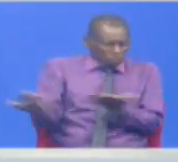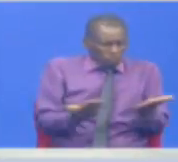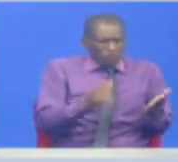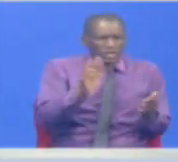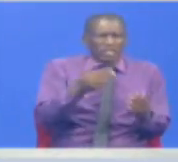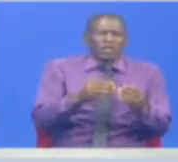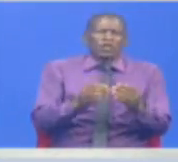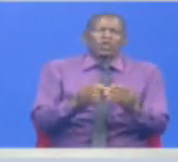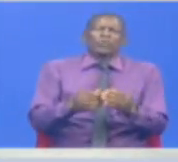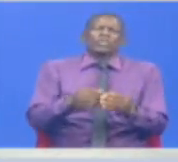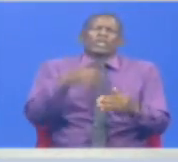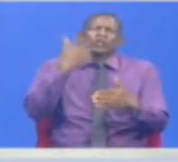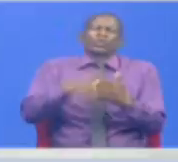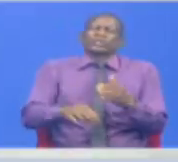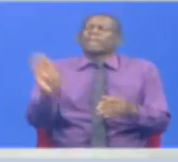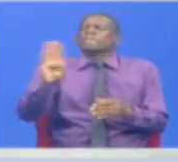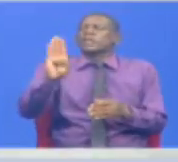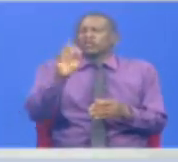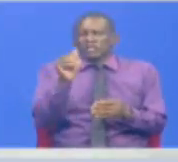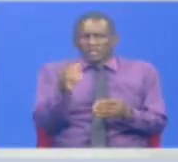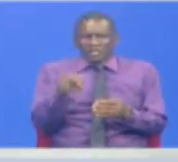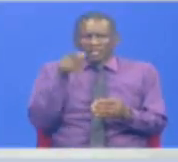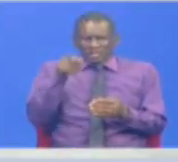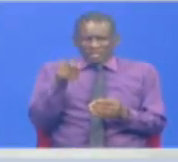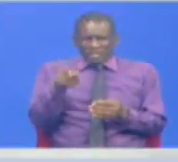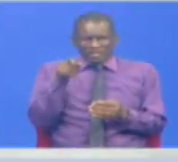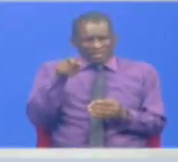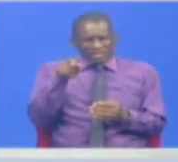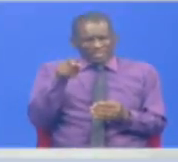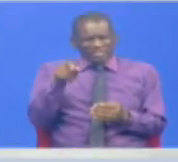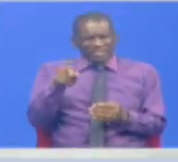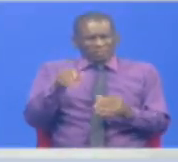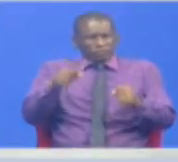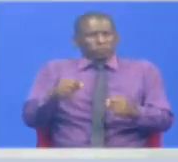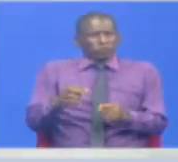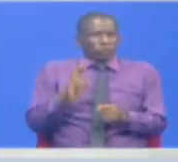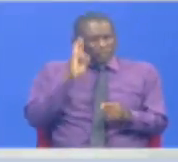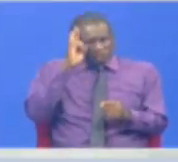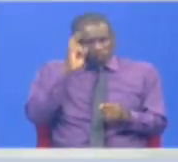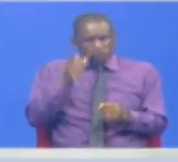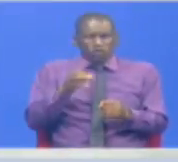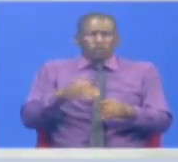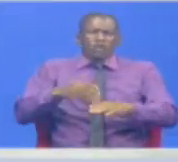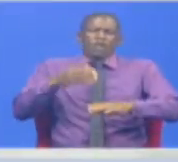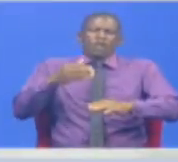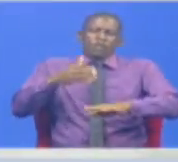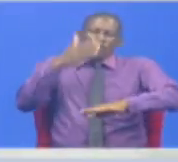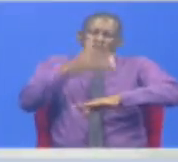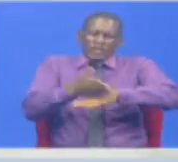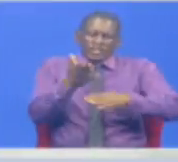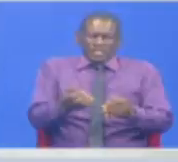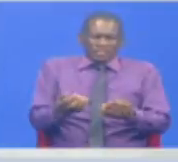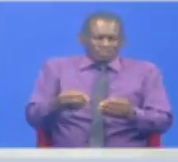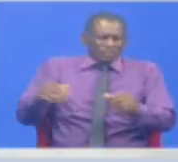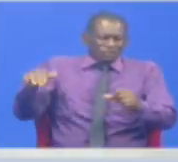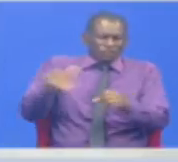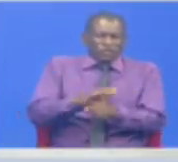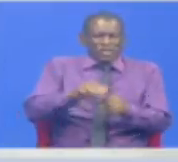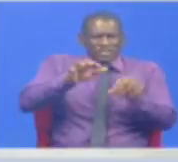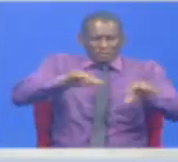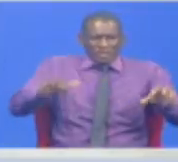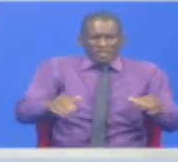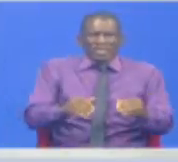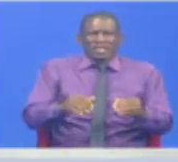shillings could be behind the influx of substandard products into the Kenyan market. Pharmacy and Poisons Board CEO Fred